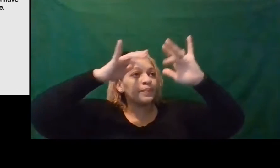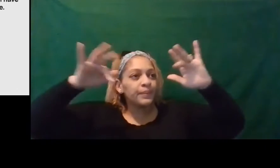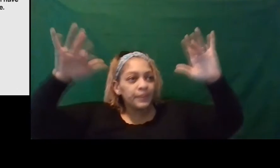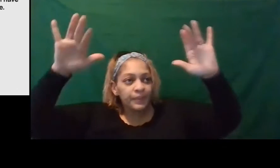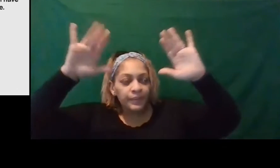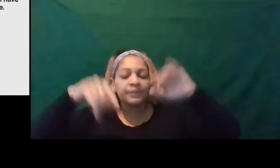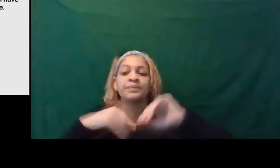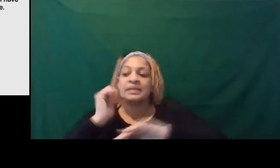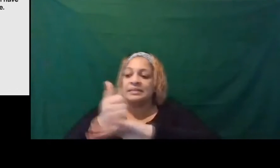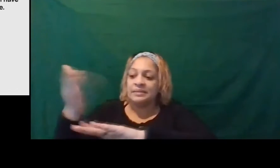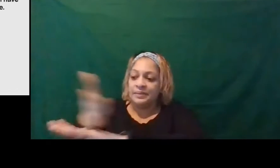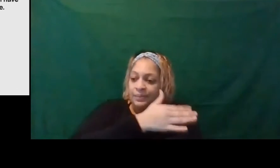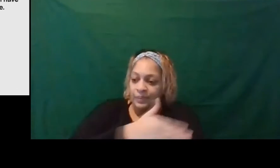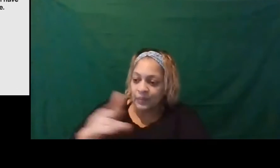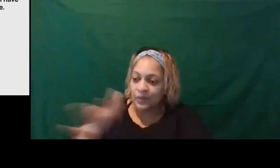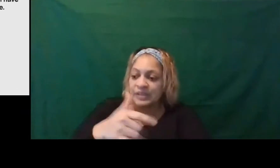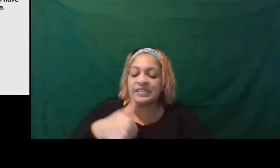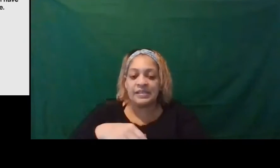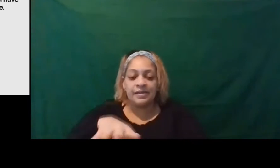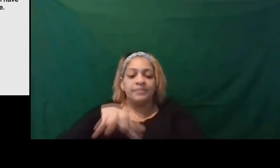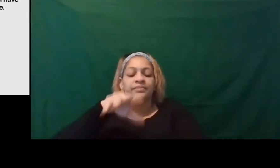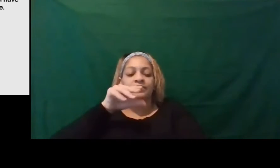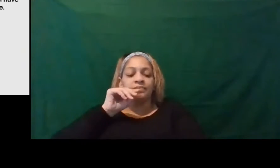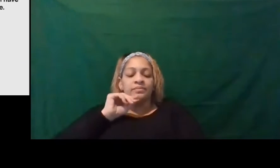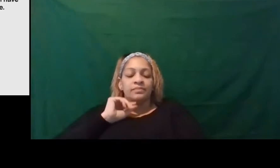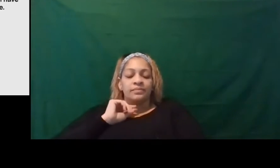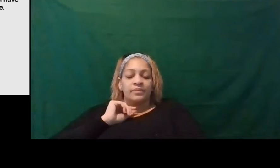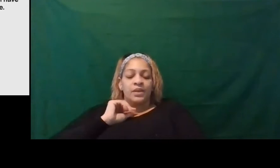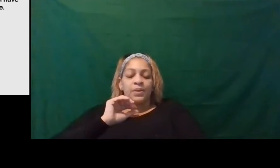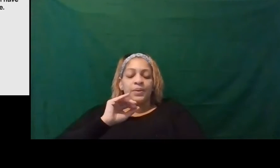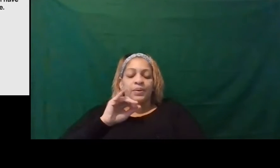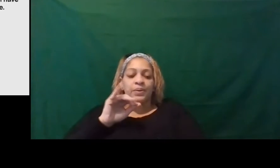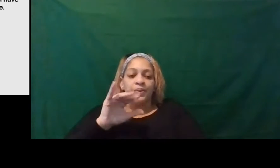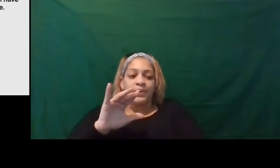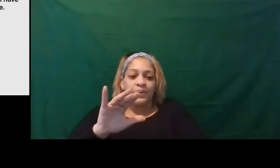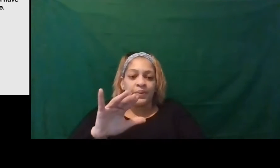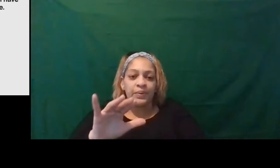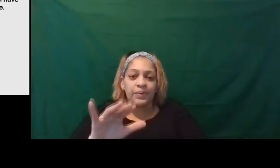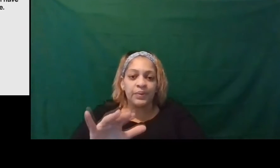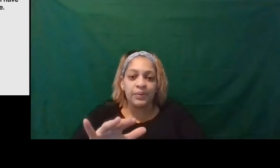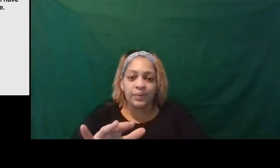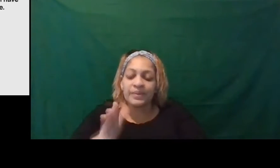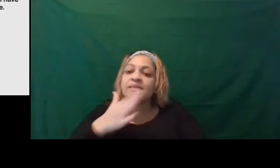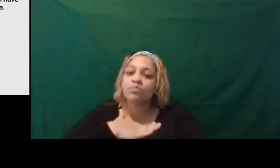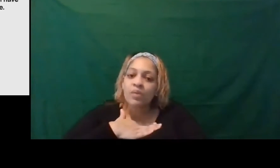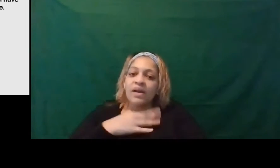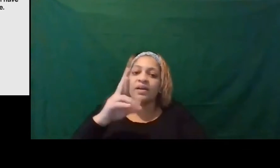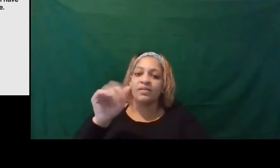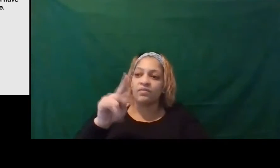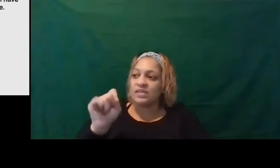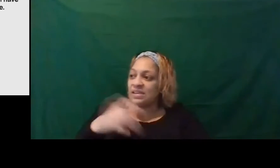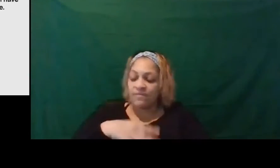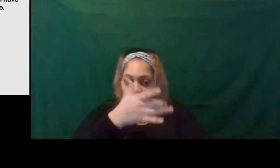or spiritual practice is going to be. That's my ritual. If there's something that I forgot to do, it's like, oh, the vibe is off. So